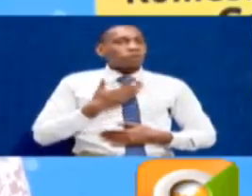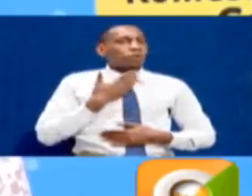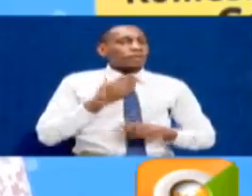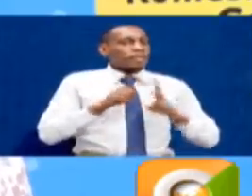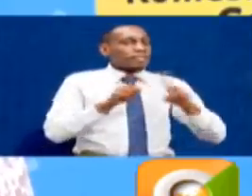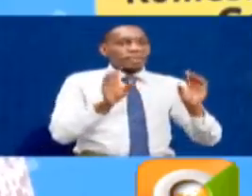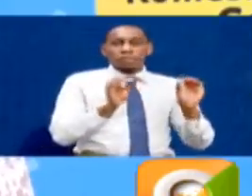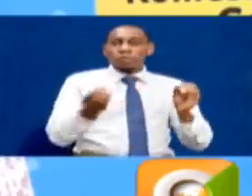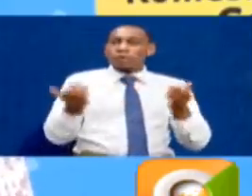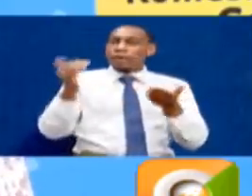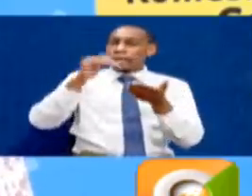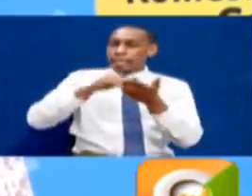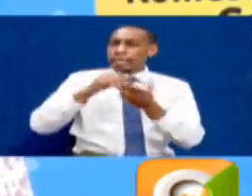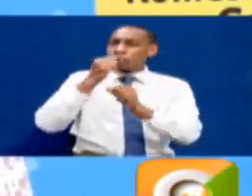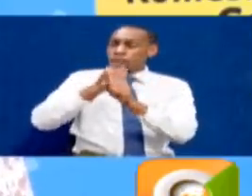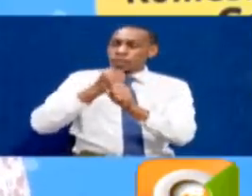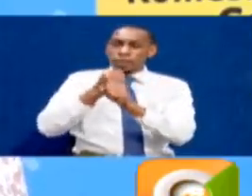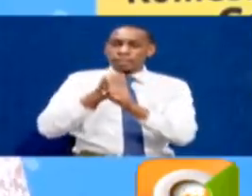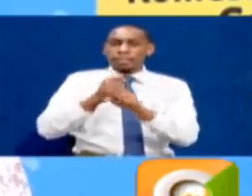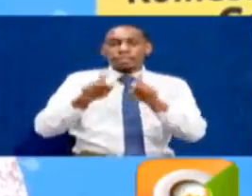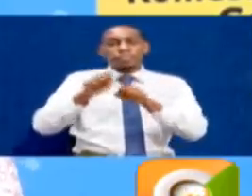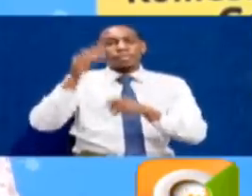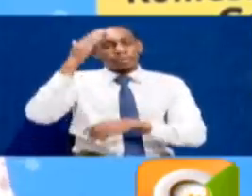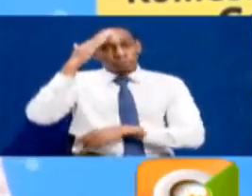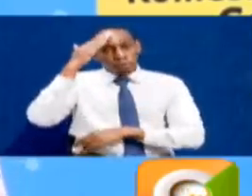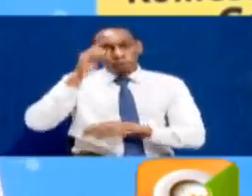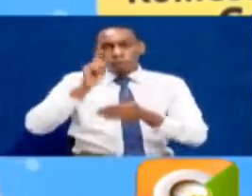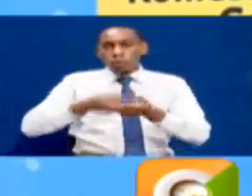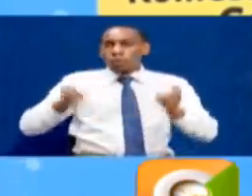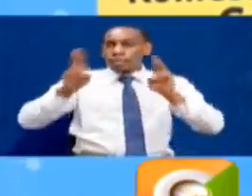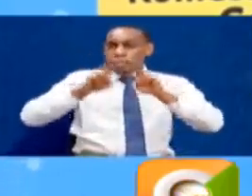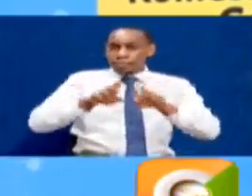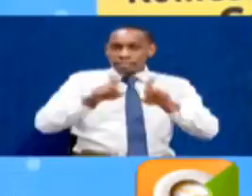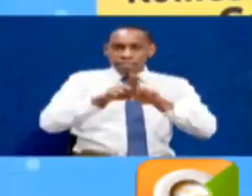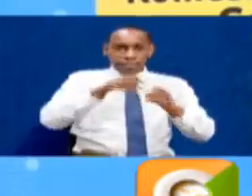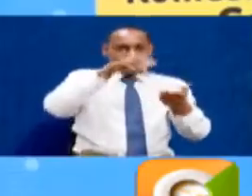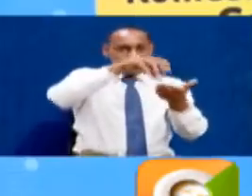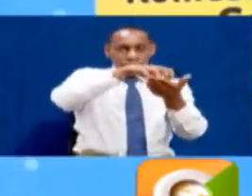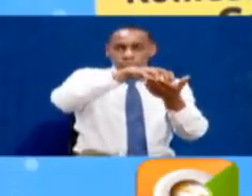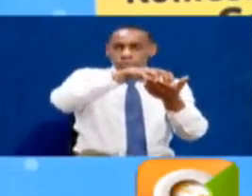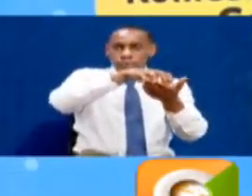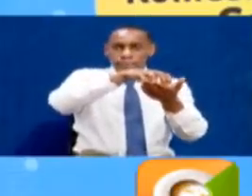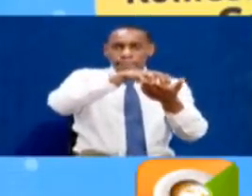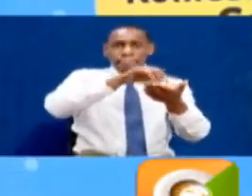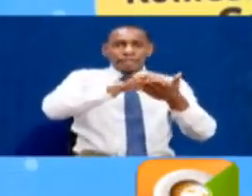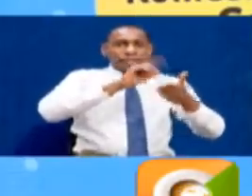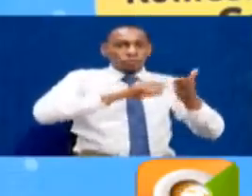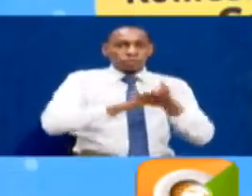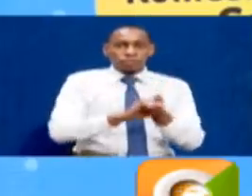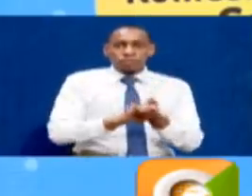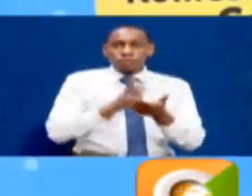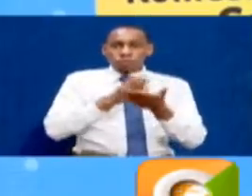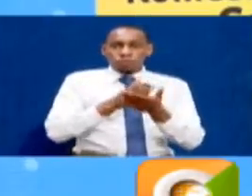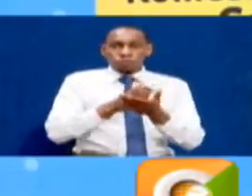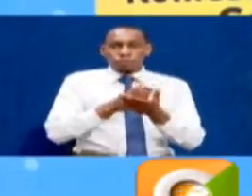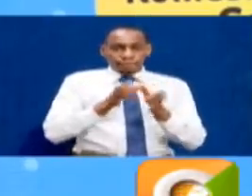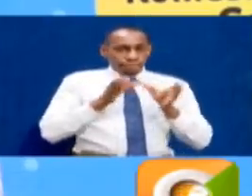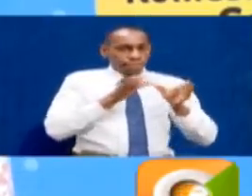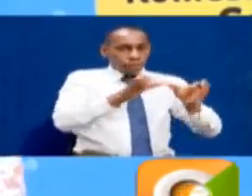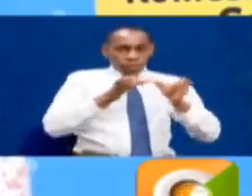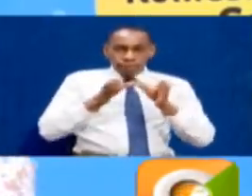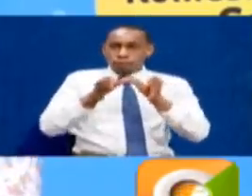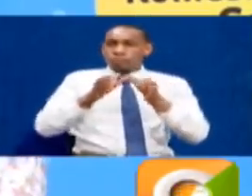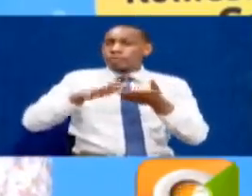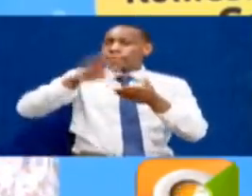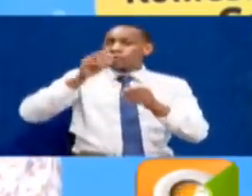start again working on. As you know, what happens in this kind of circumstances is that we increase enforcement.